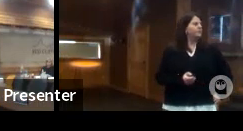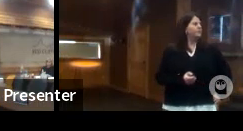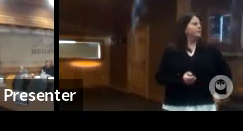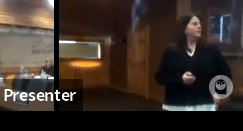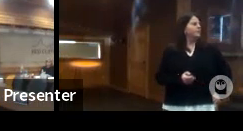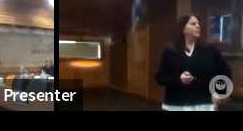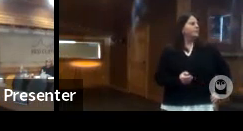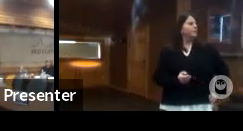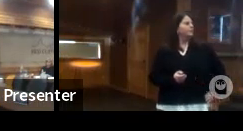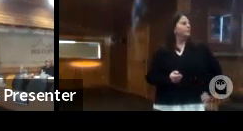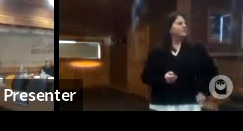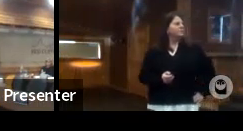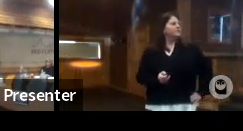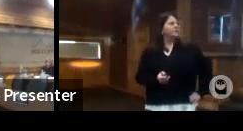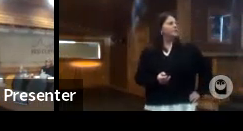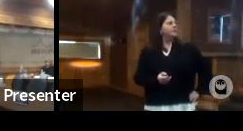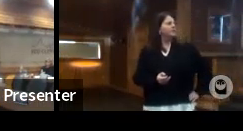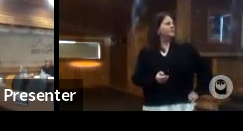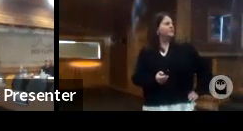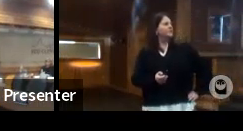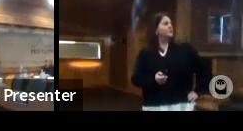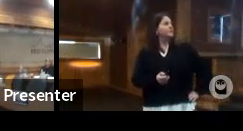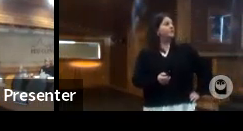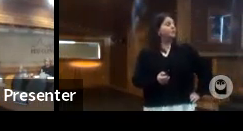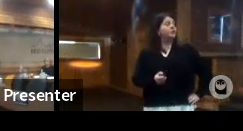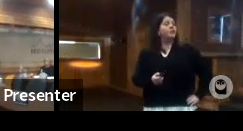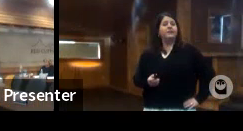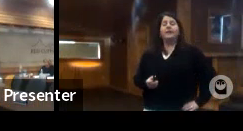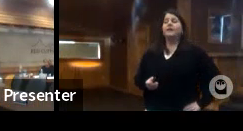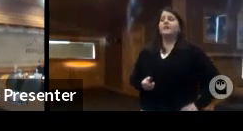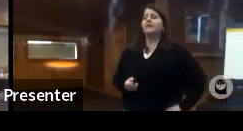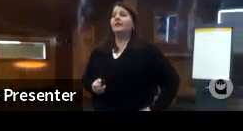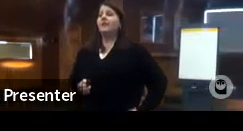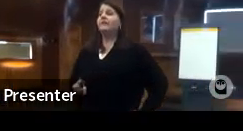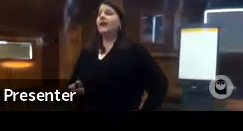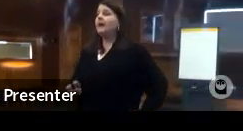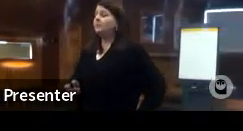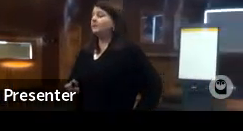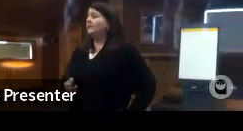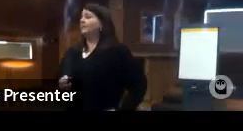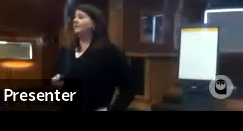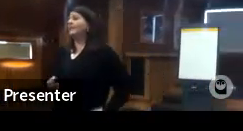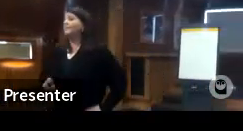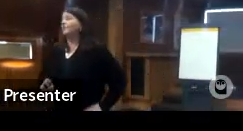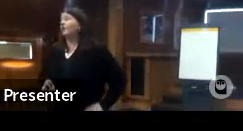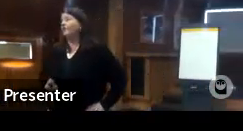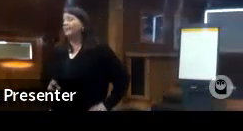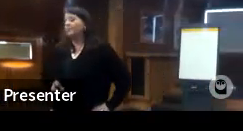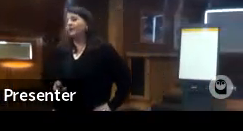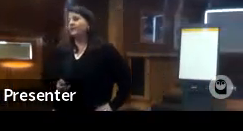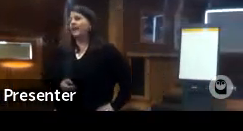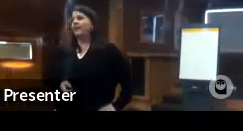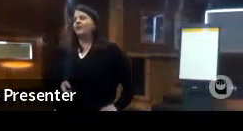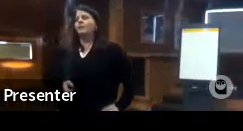Okay. Looks like someone else had a chance to testify at a protective order hearing and got to explain the lap. So that's a